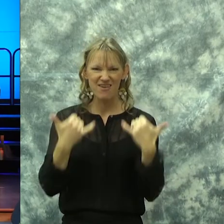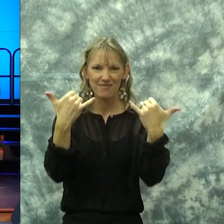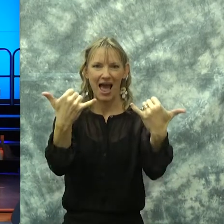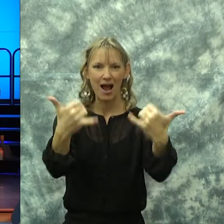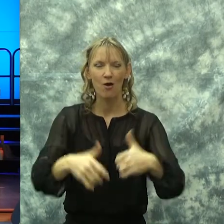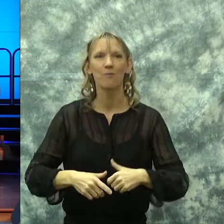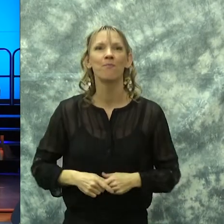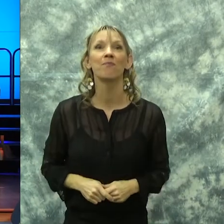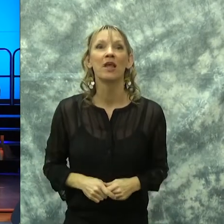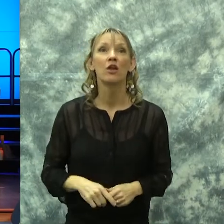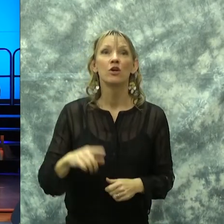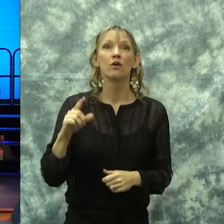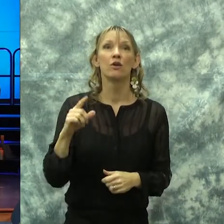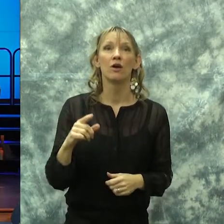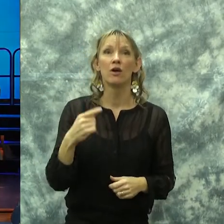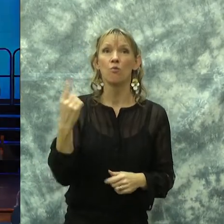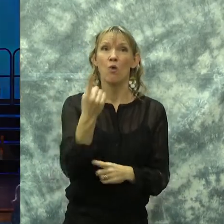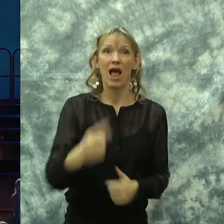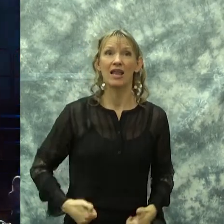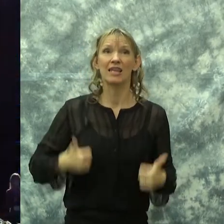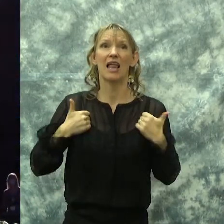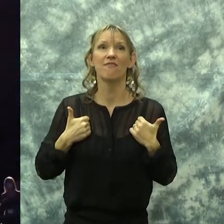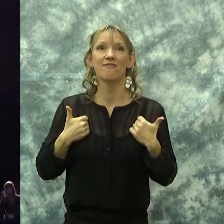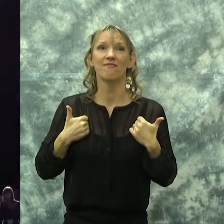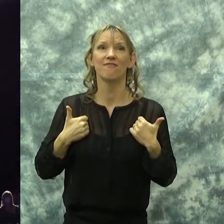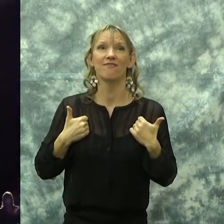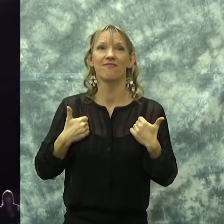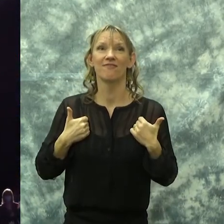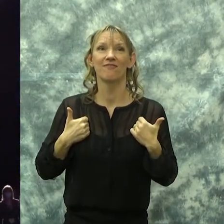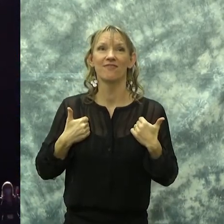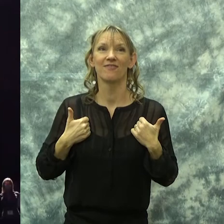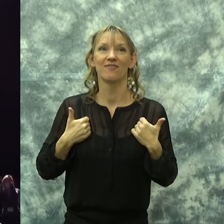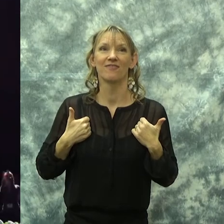is my life now. One life.